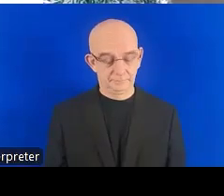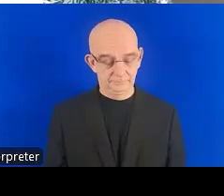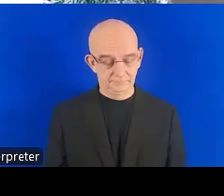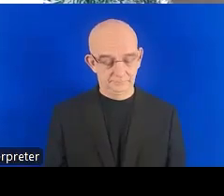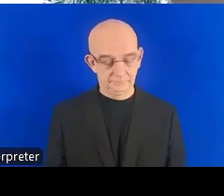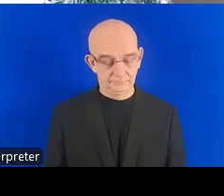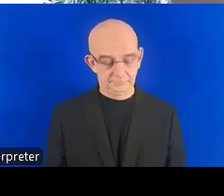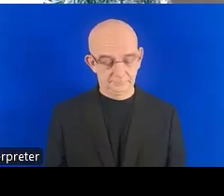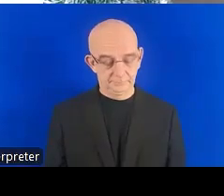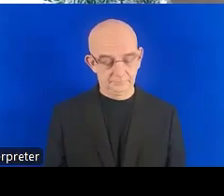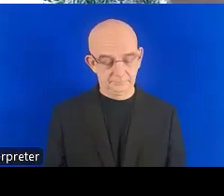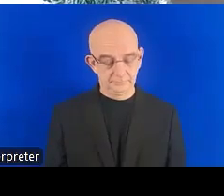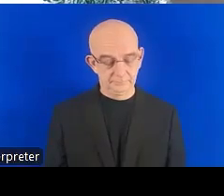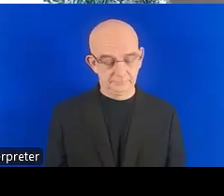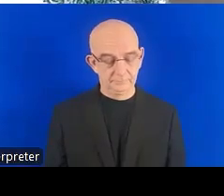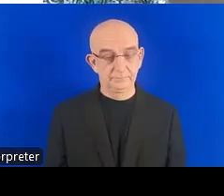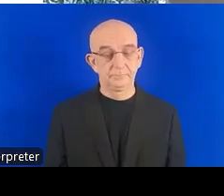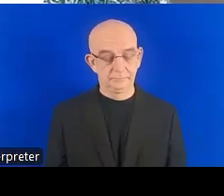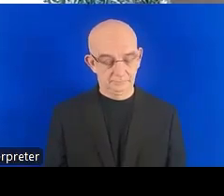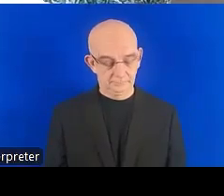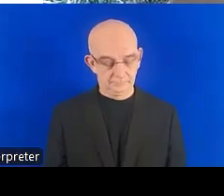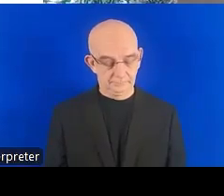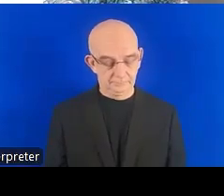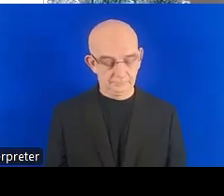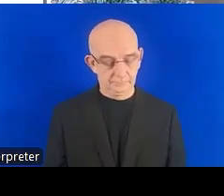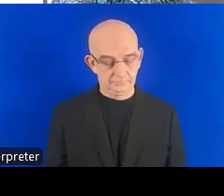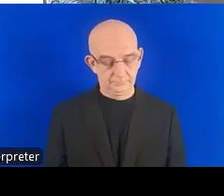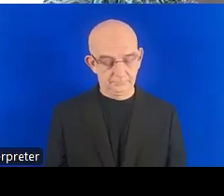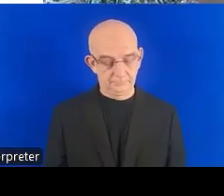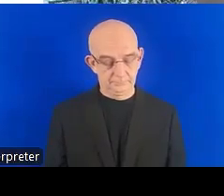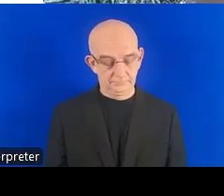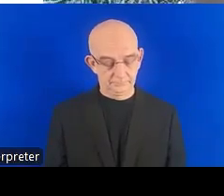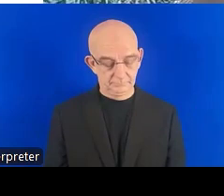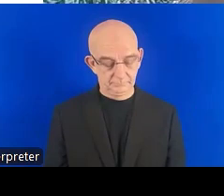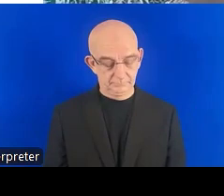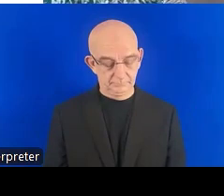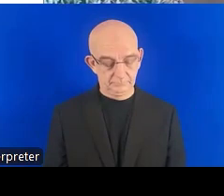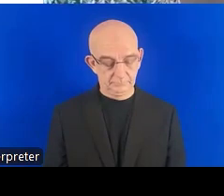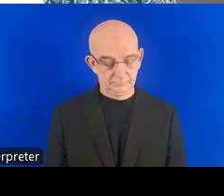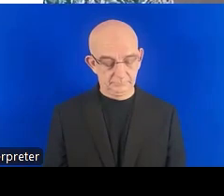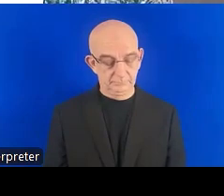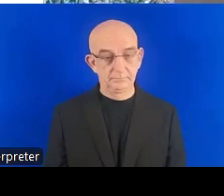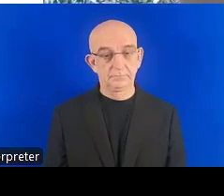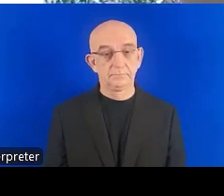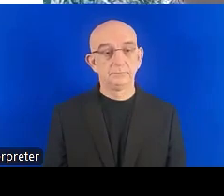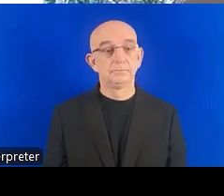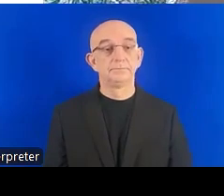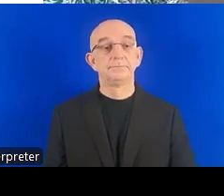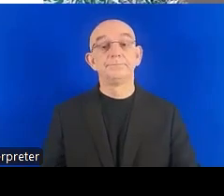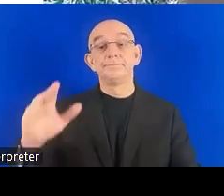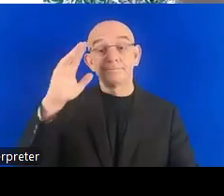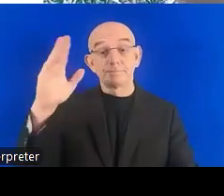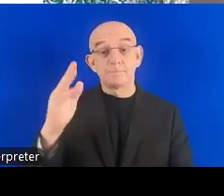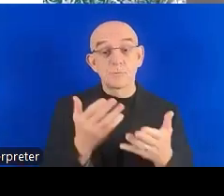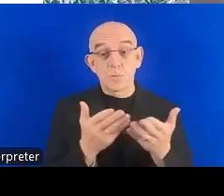Hey everyone, hello, welcome. Thank you for joining us today for the